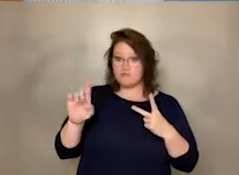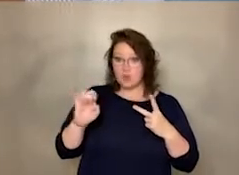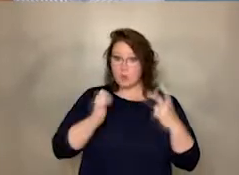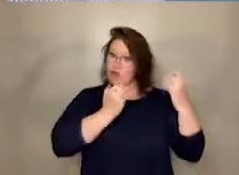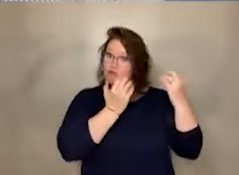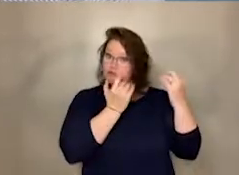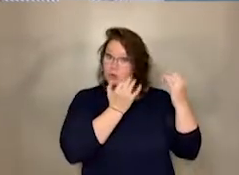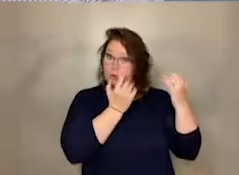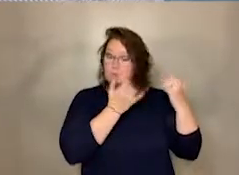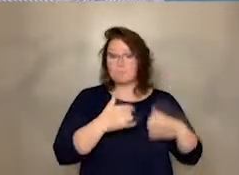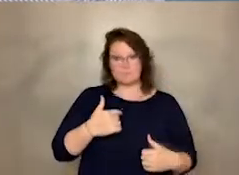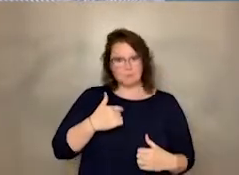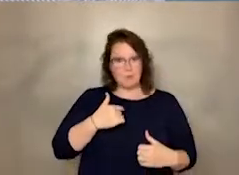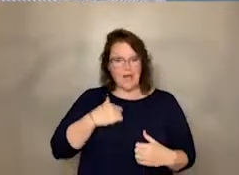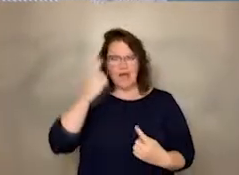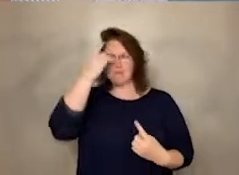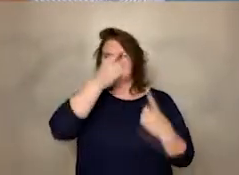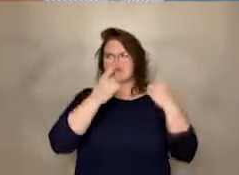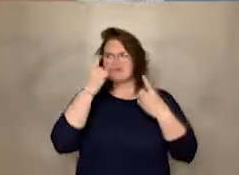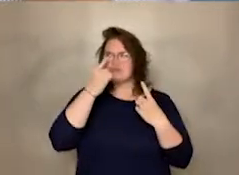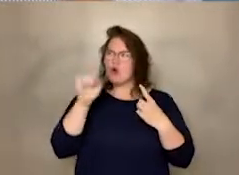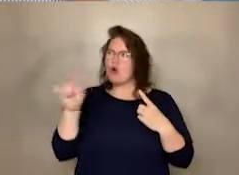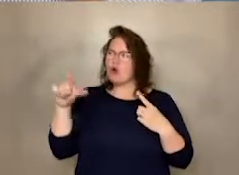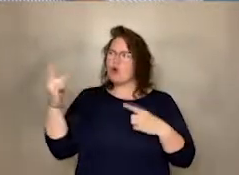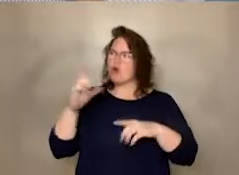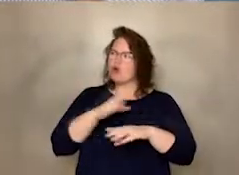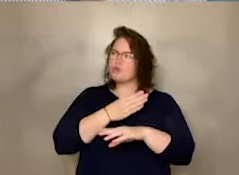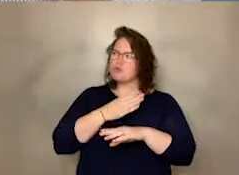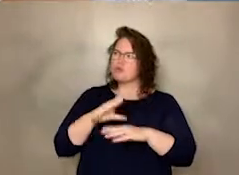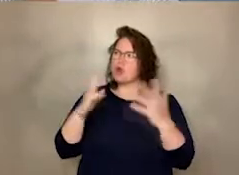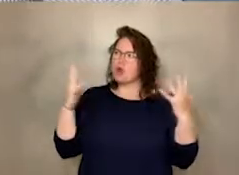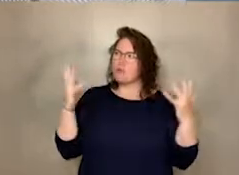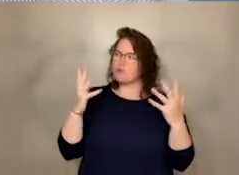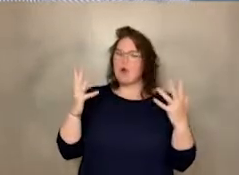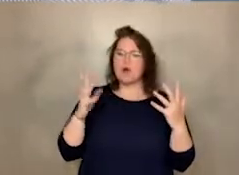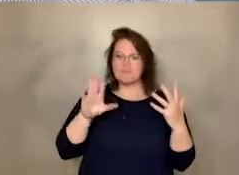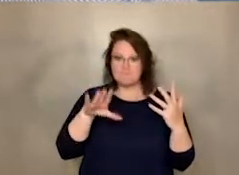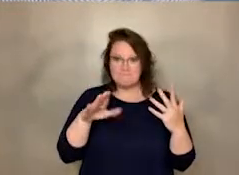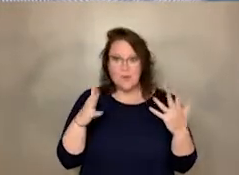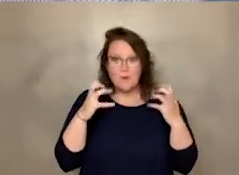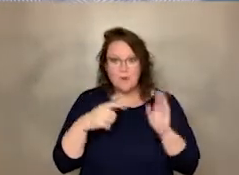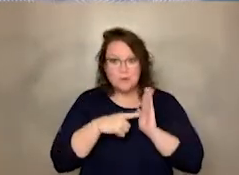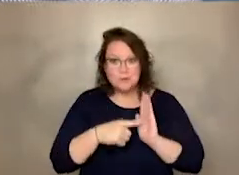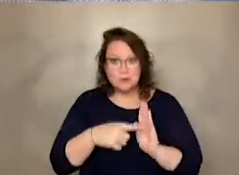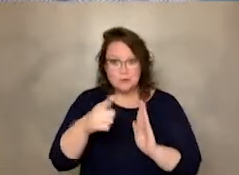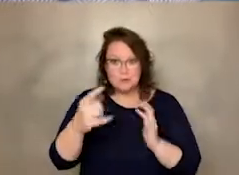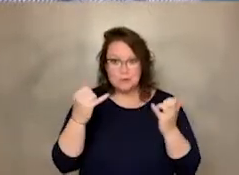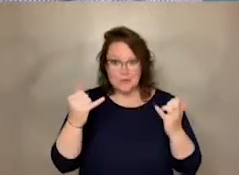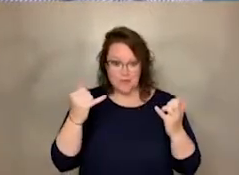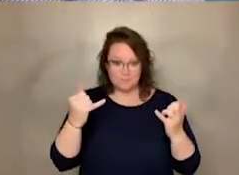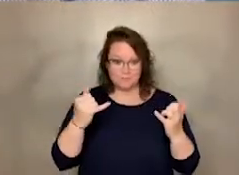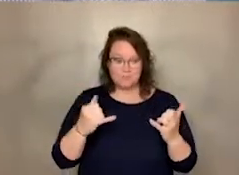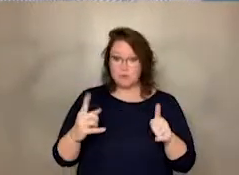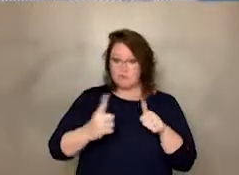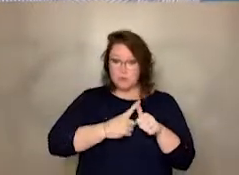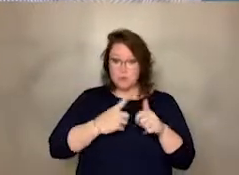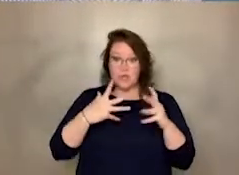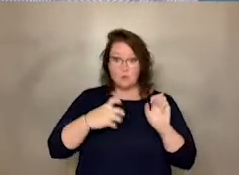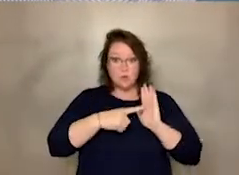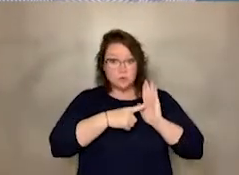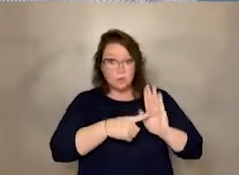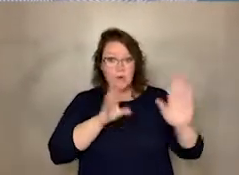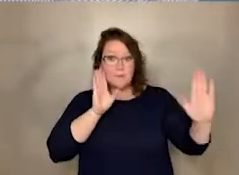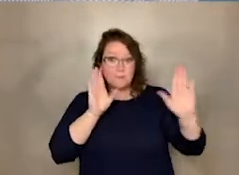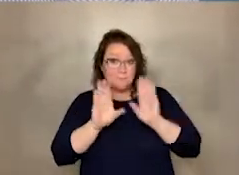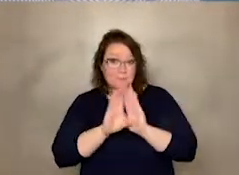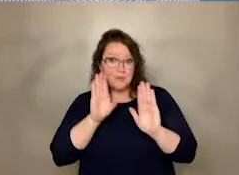I have a book that I would like to share with you today. But before getting into my book, I would like you to see some of the pictures of the